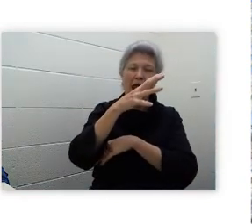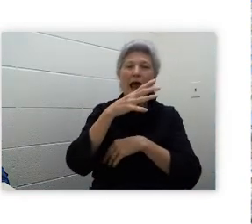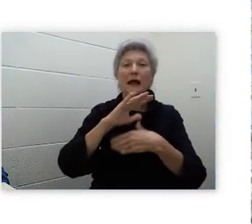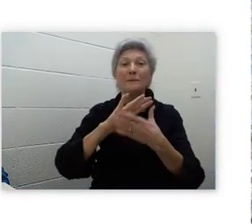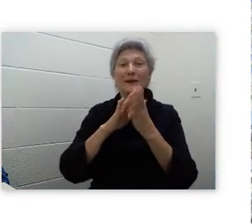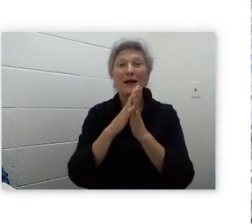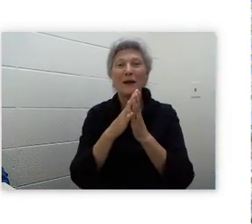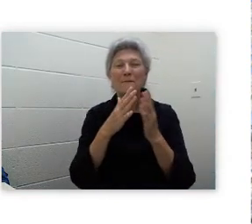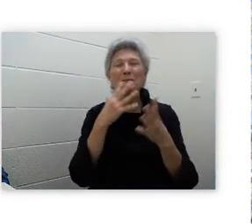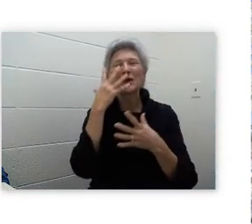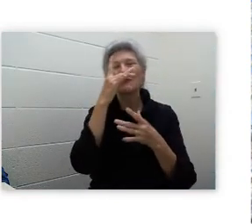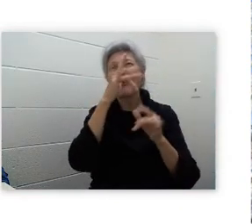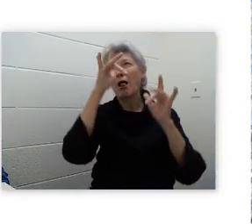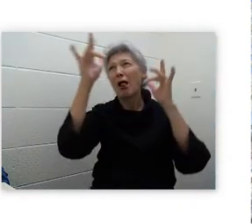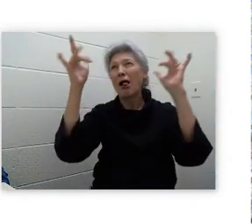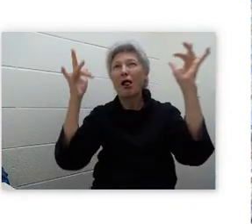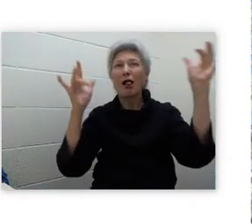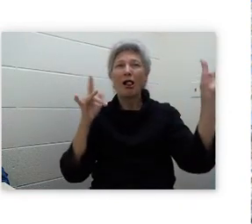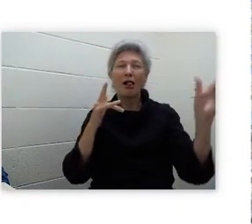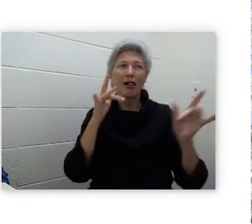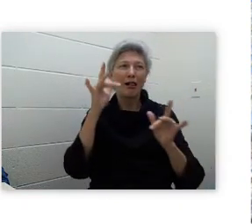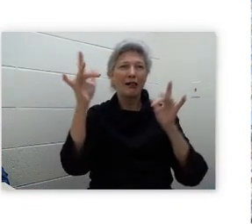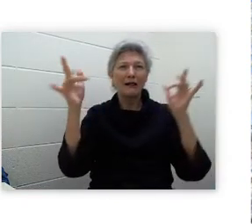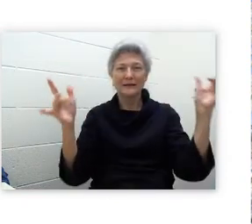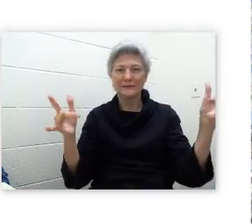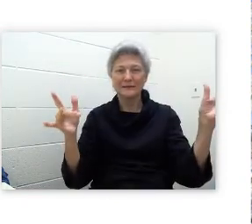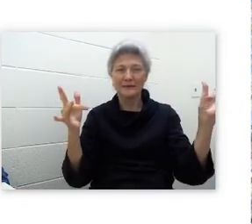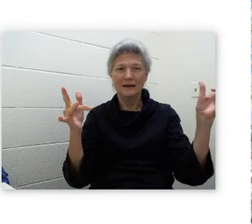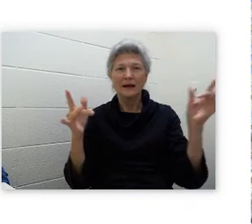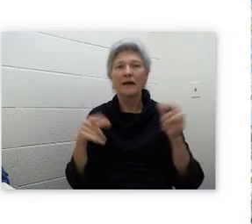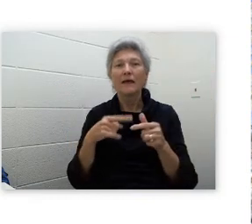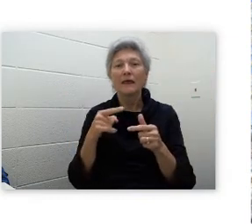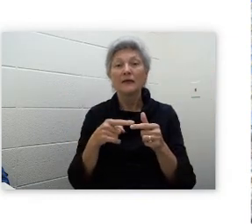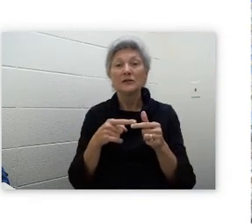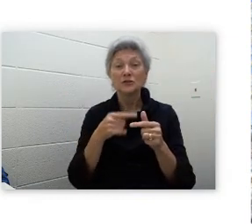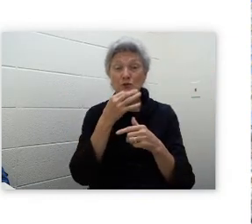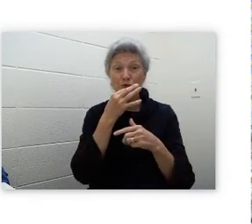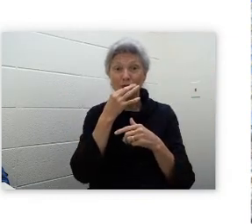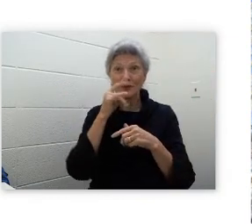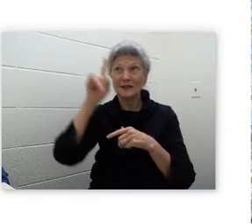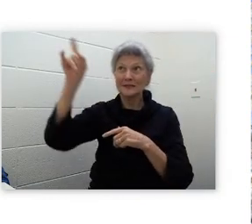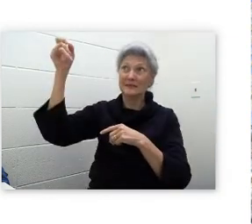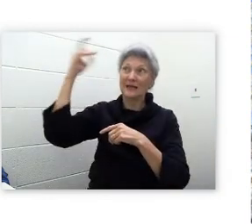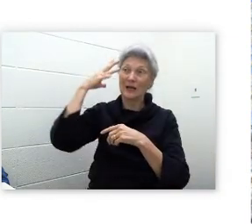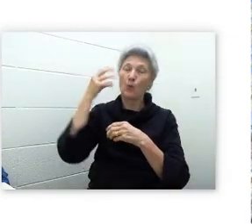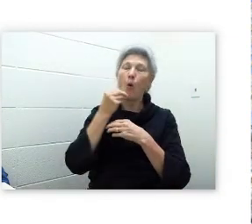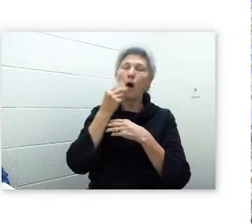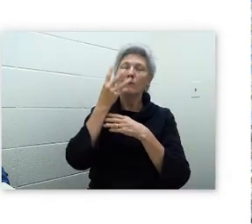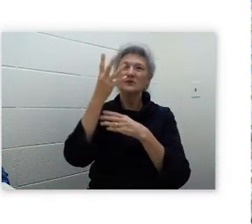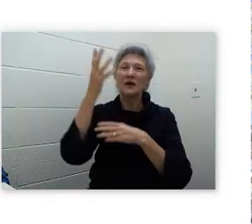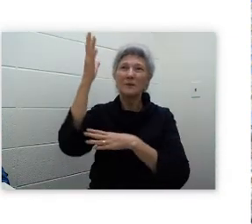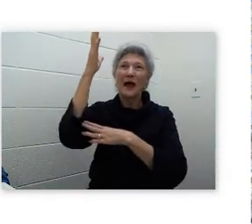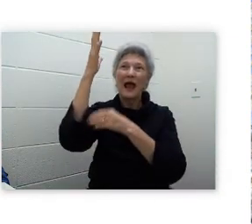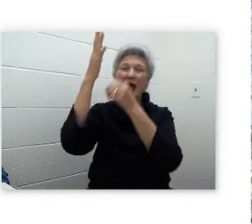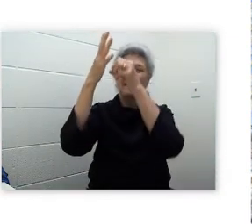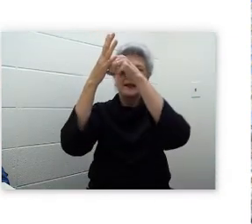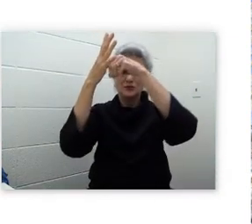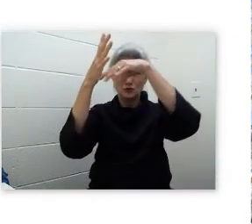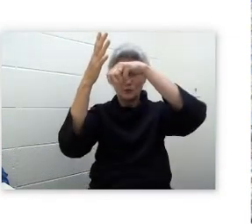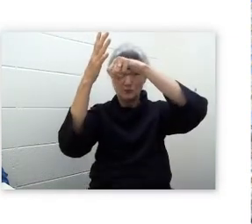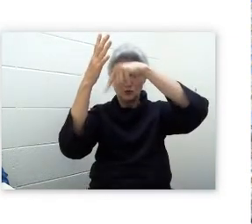many-colored, as the stir cracks and crazes their enamel. Soon the sun's warmth makes them shed crystal